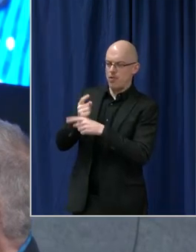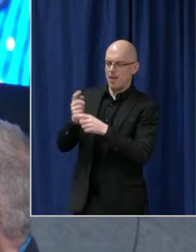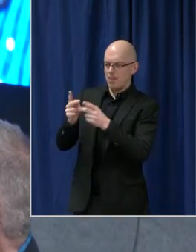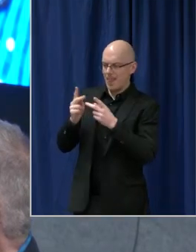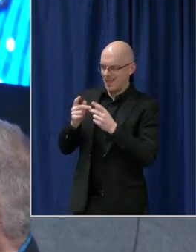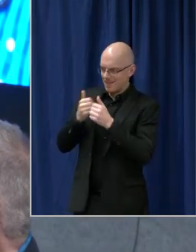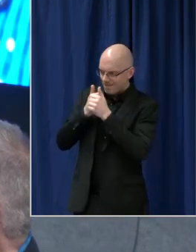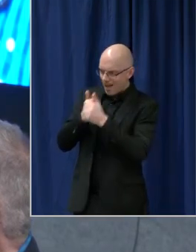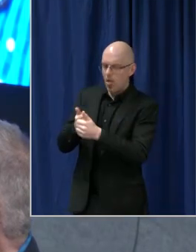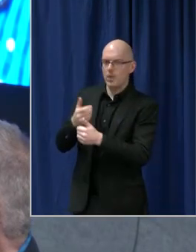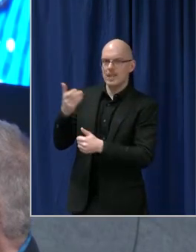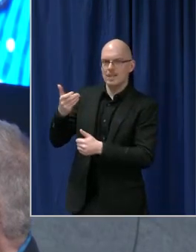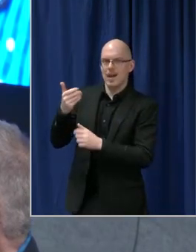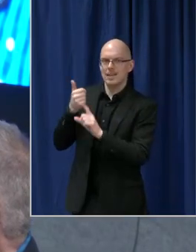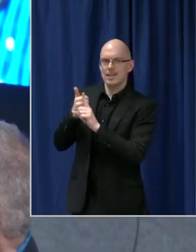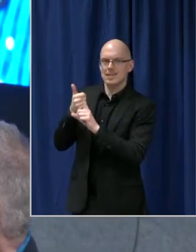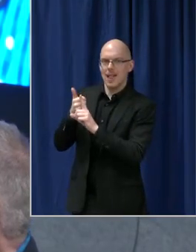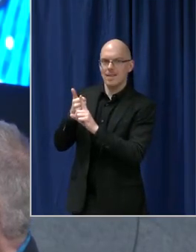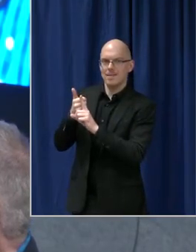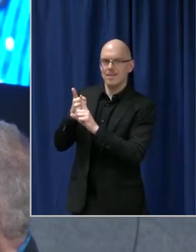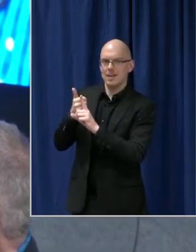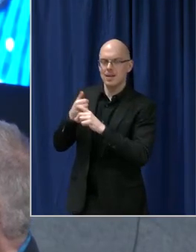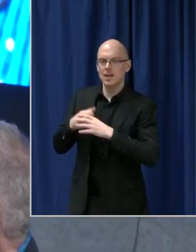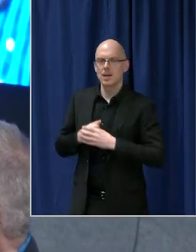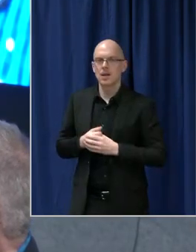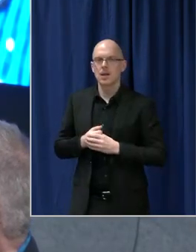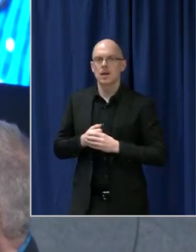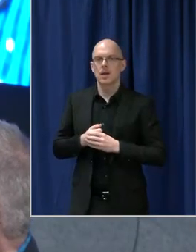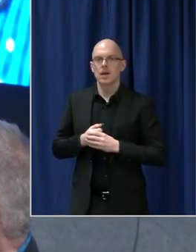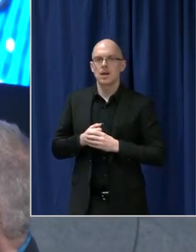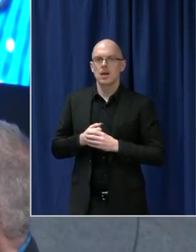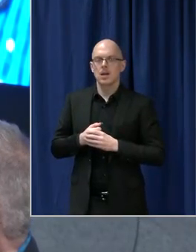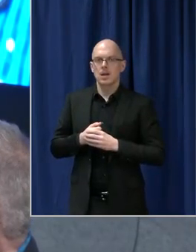we're really thinking about improving the resolution